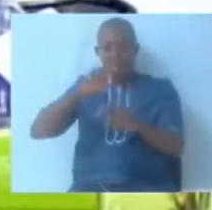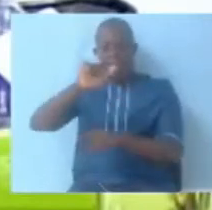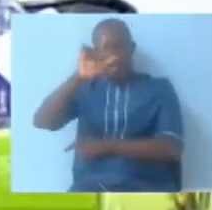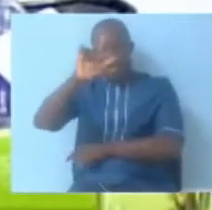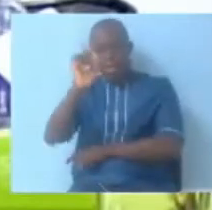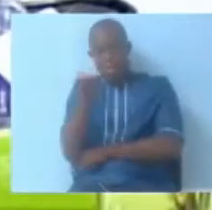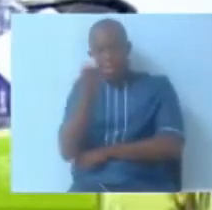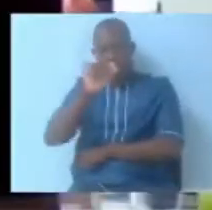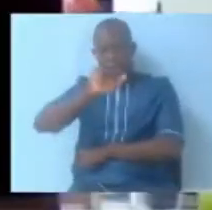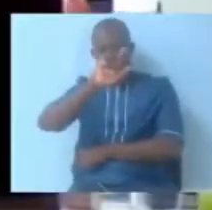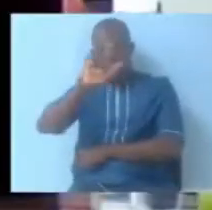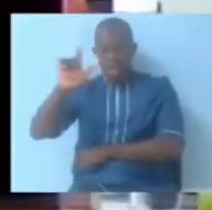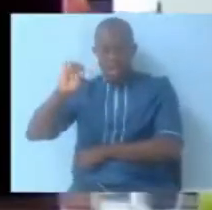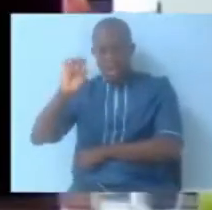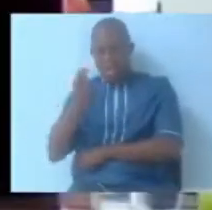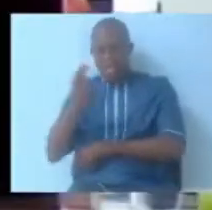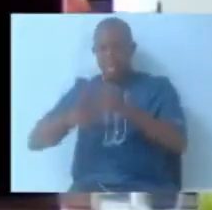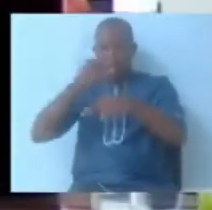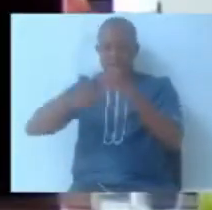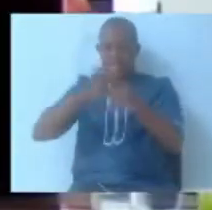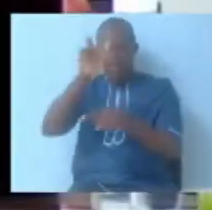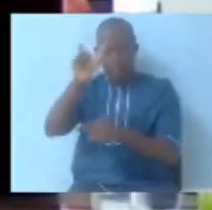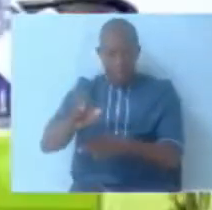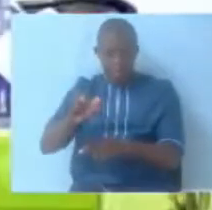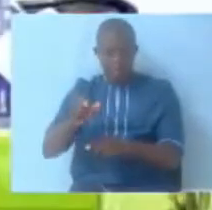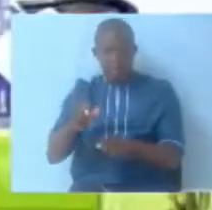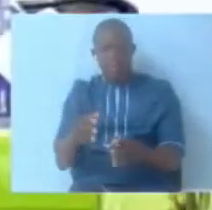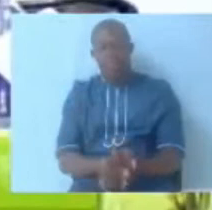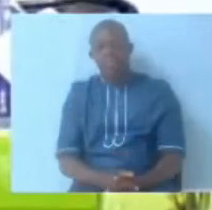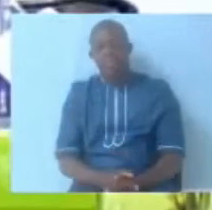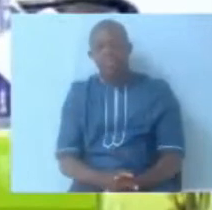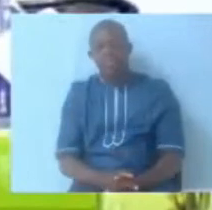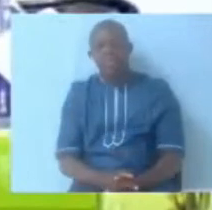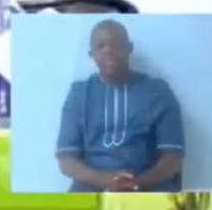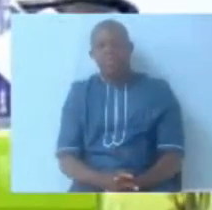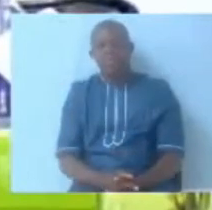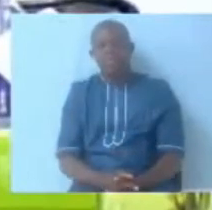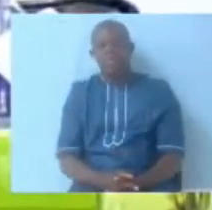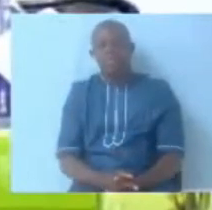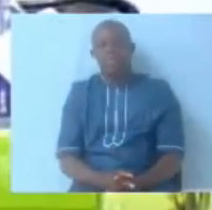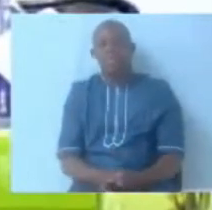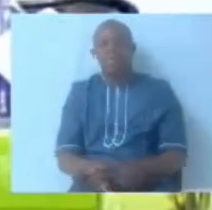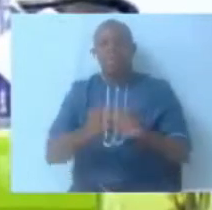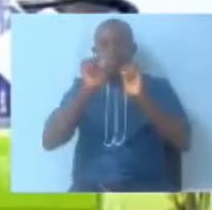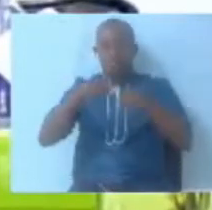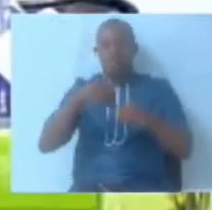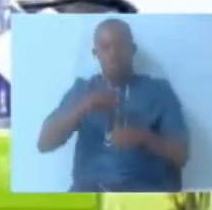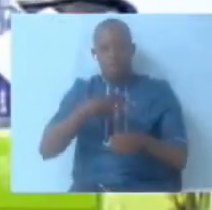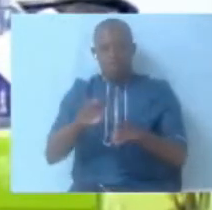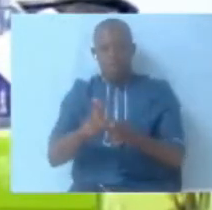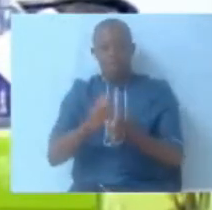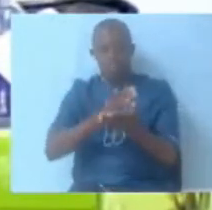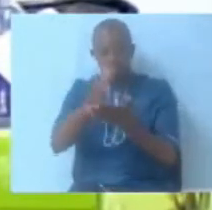bulata atelenoma. Okay, but generally on the question of interference, may I divide the Jame era into two phases? Kare